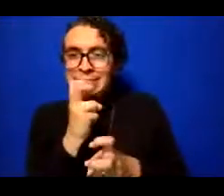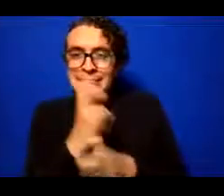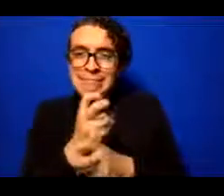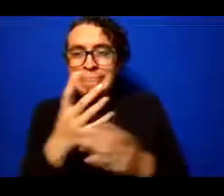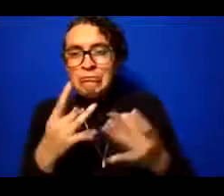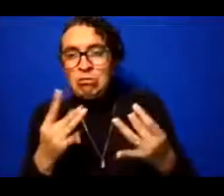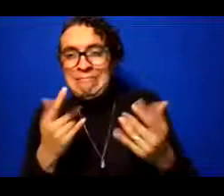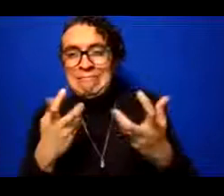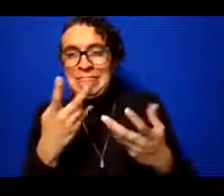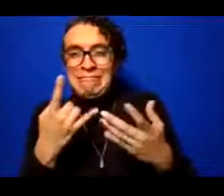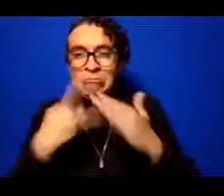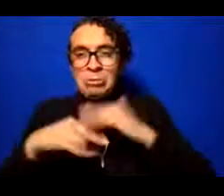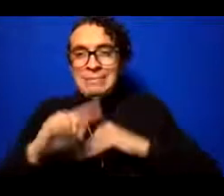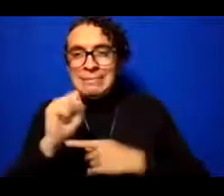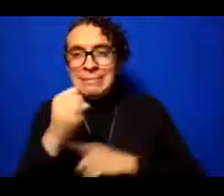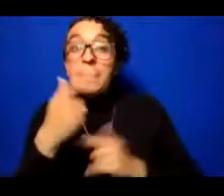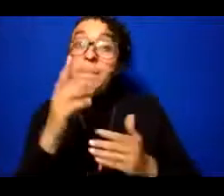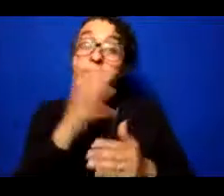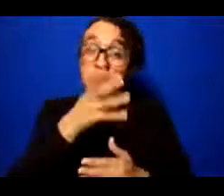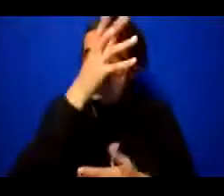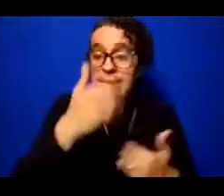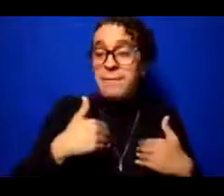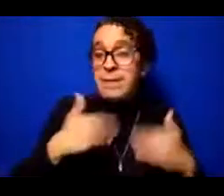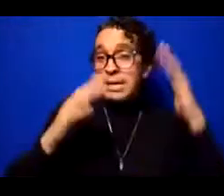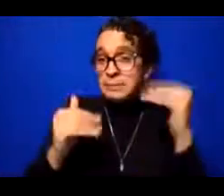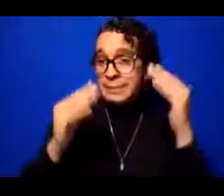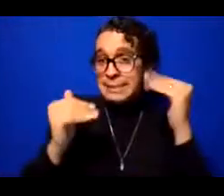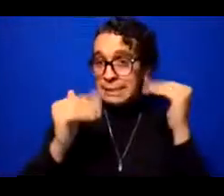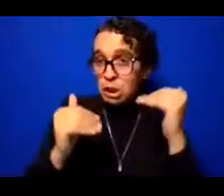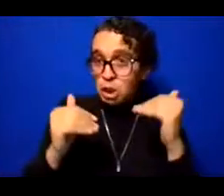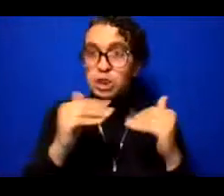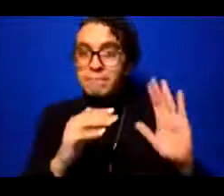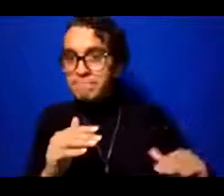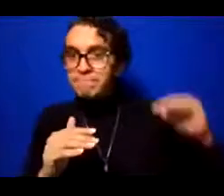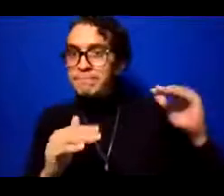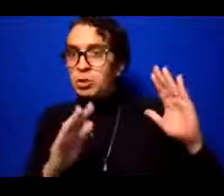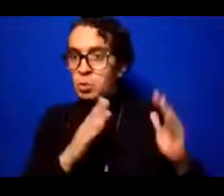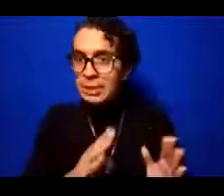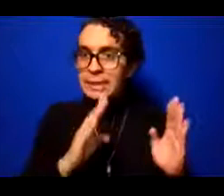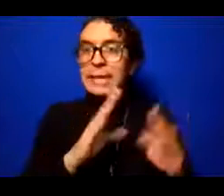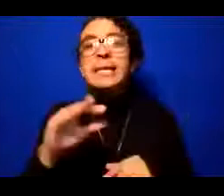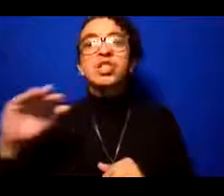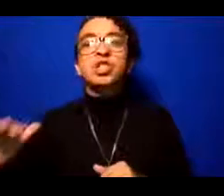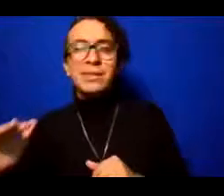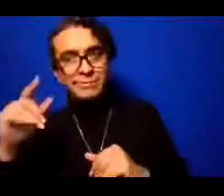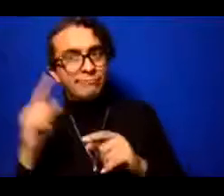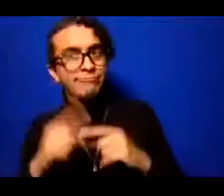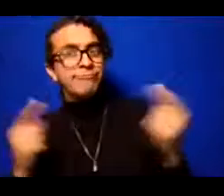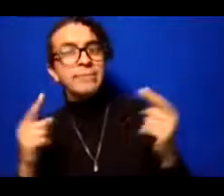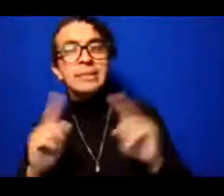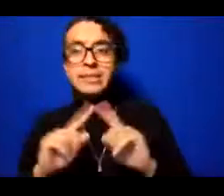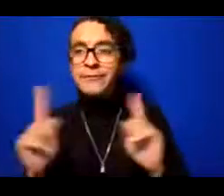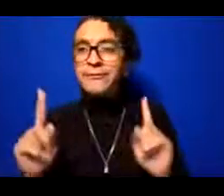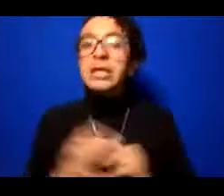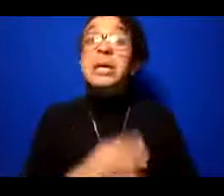an expectation and an upbringing that's a certain way, and then their child has a different view. And those views can be hard